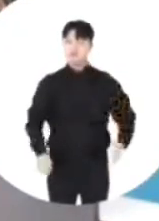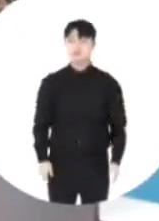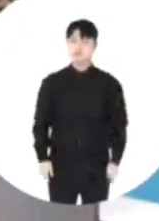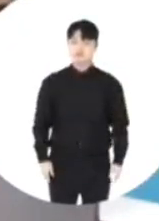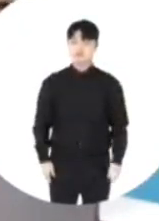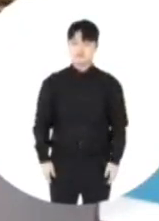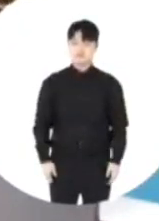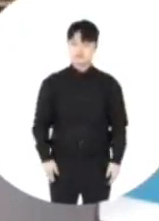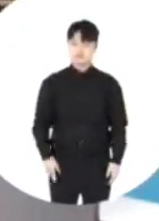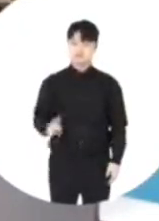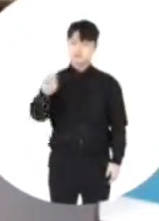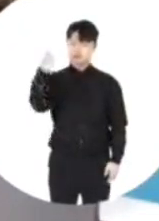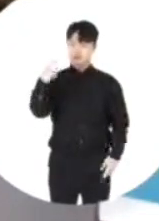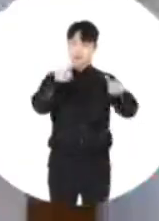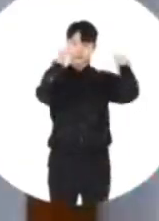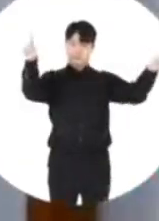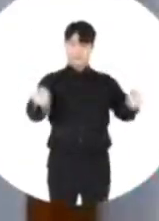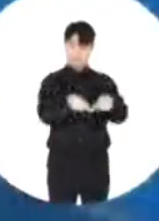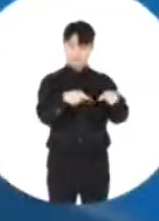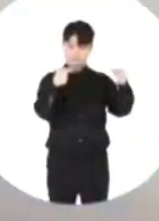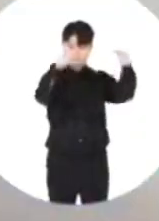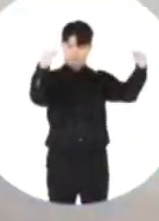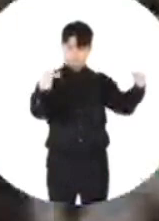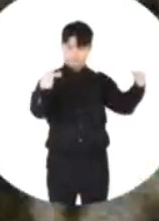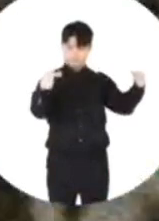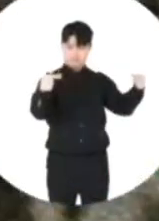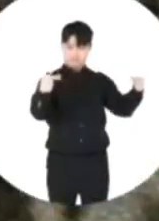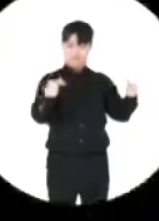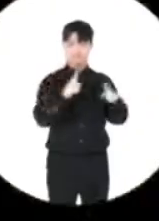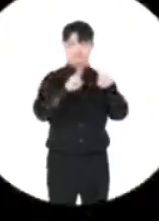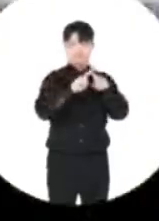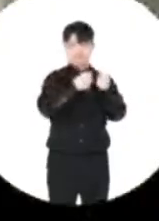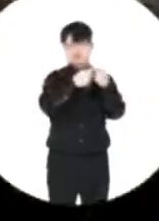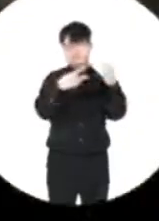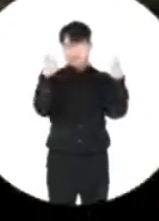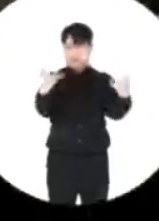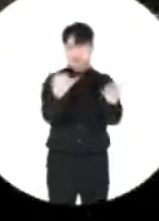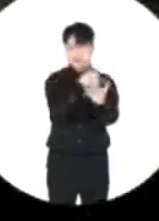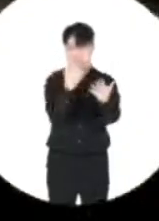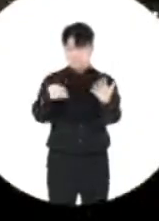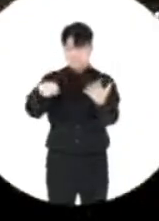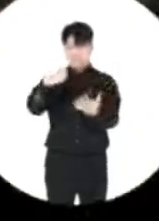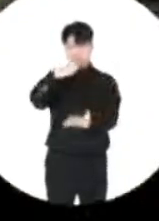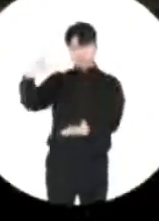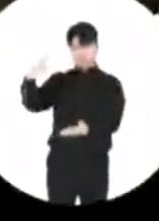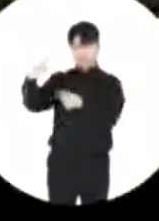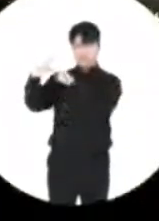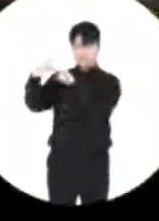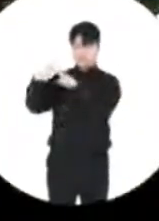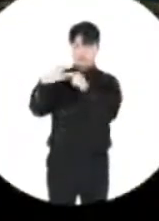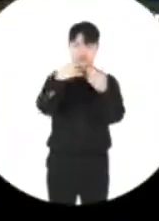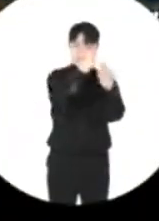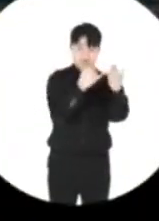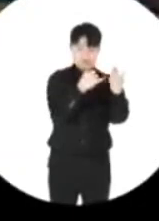frame and stand options as well as a bezel you can decorate. And through Samsung's Art Store, the frame gives you access